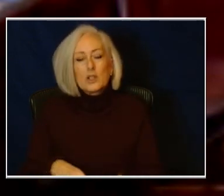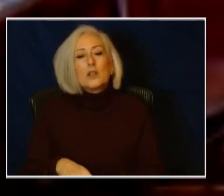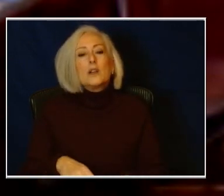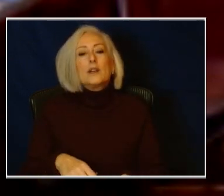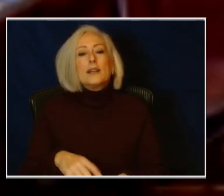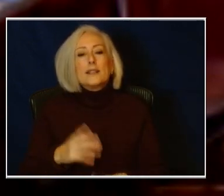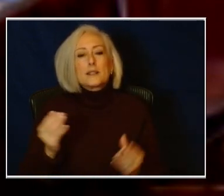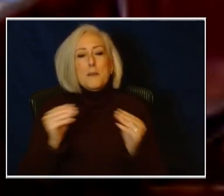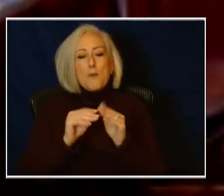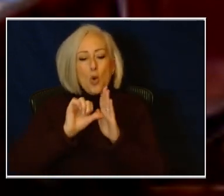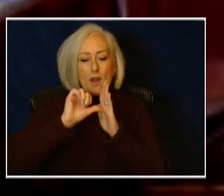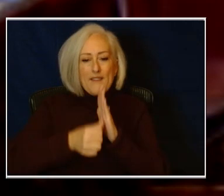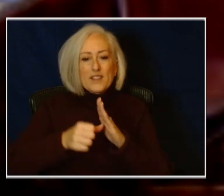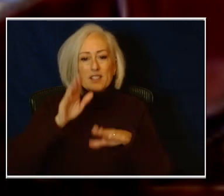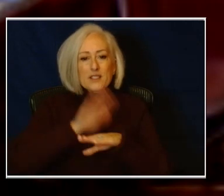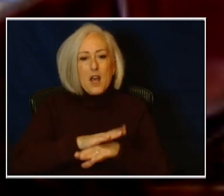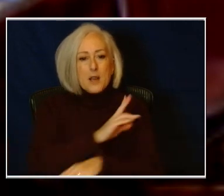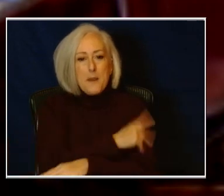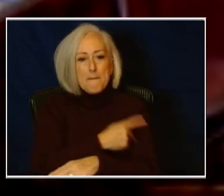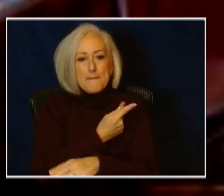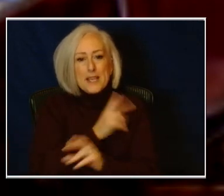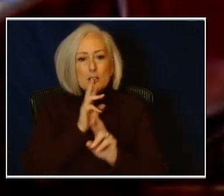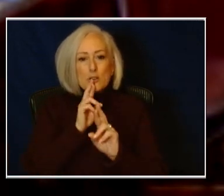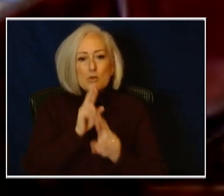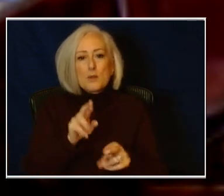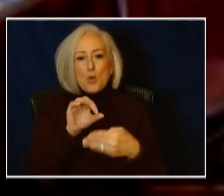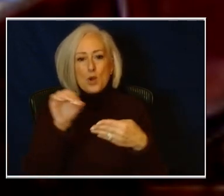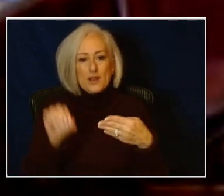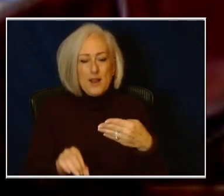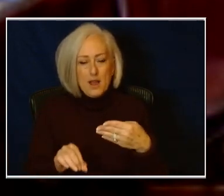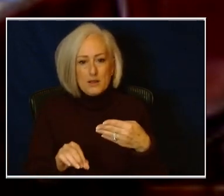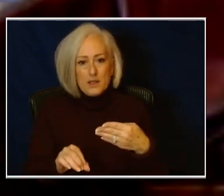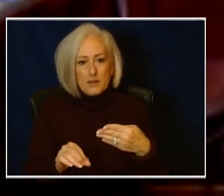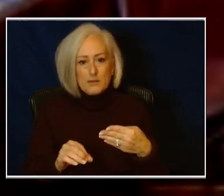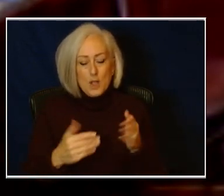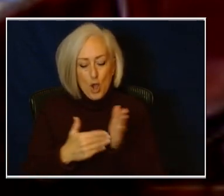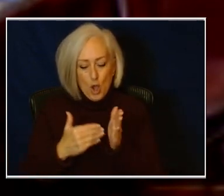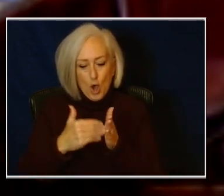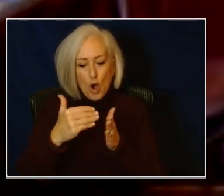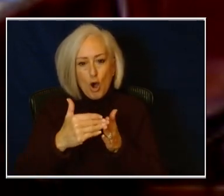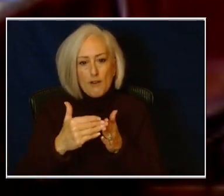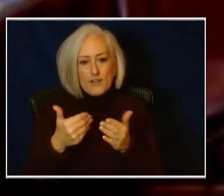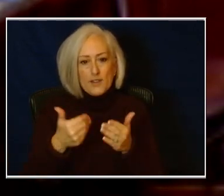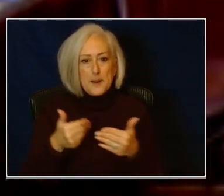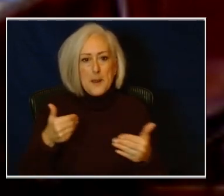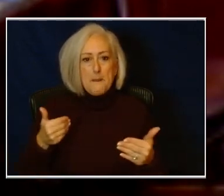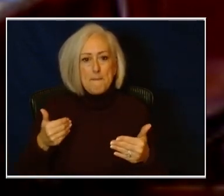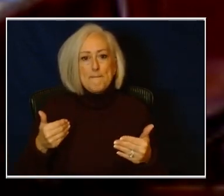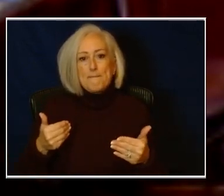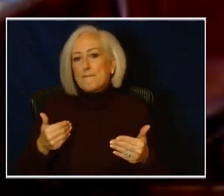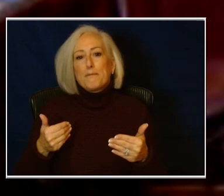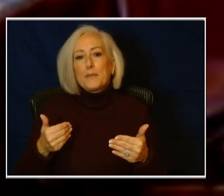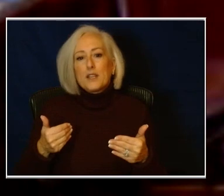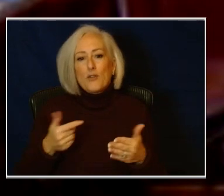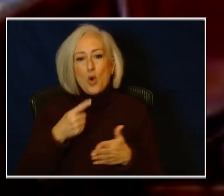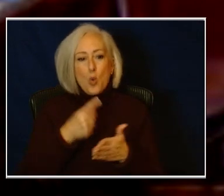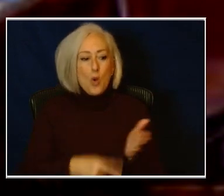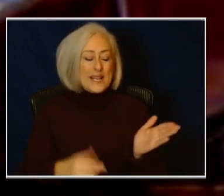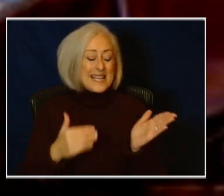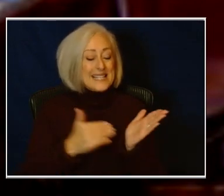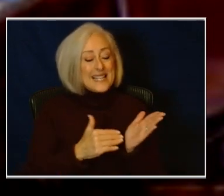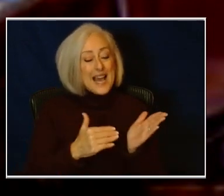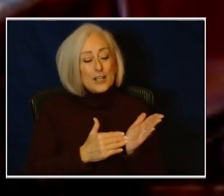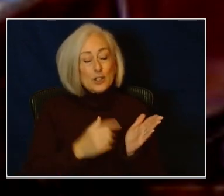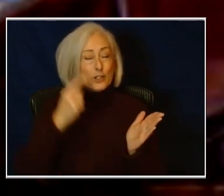on patient-reported outcomes, because oftentimes before it was what the doctors perceived were